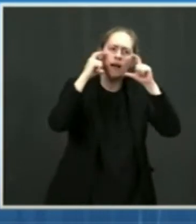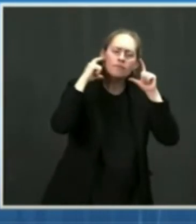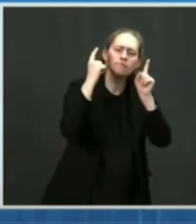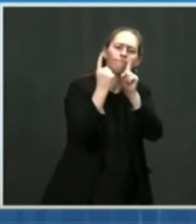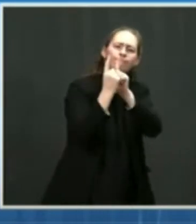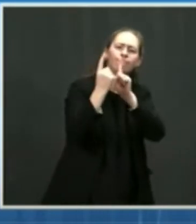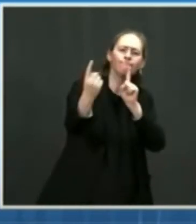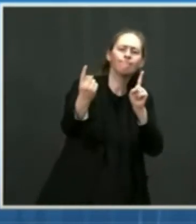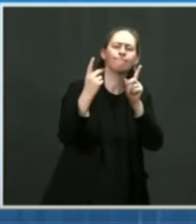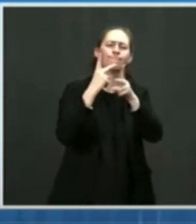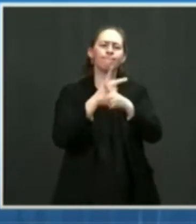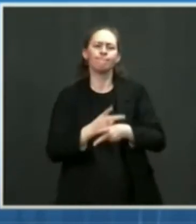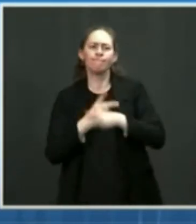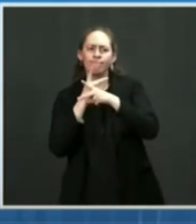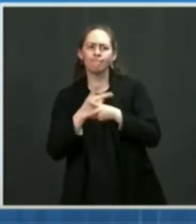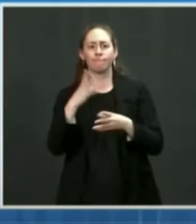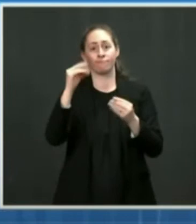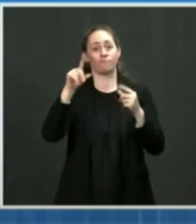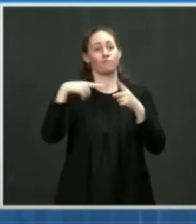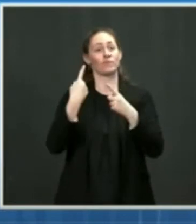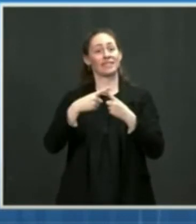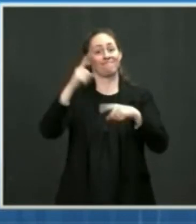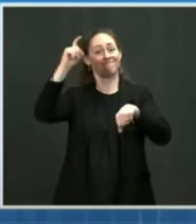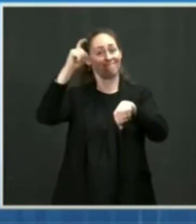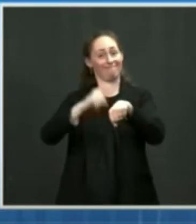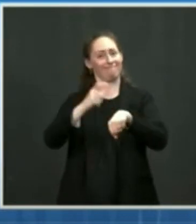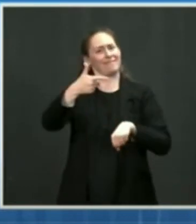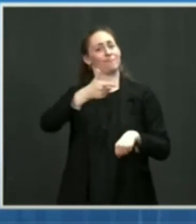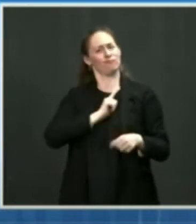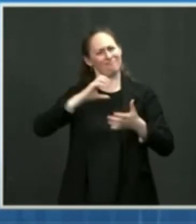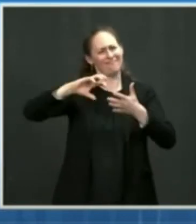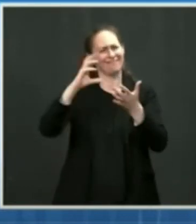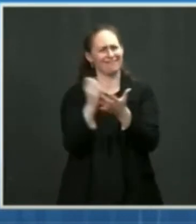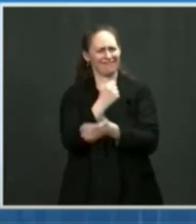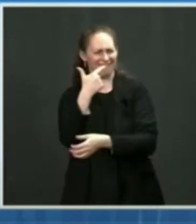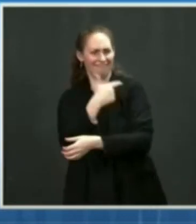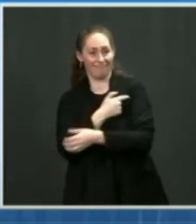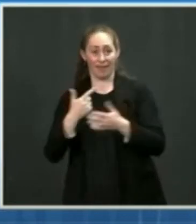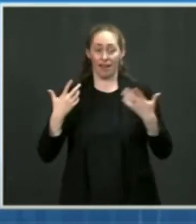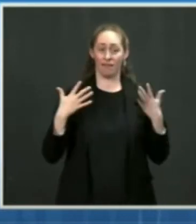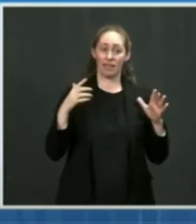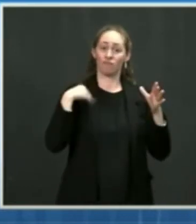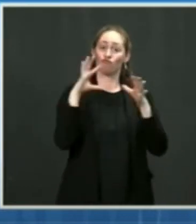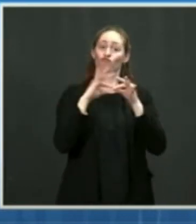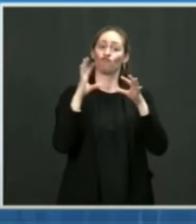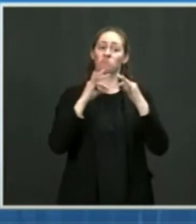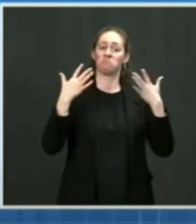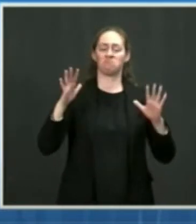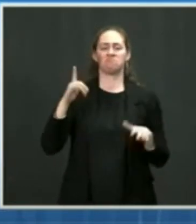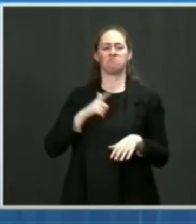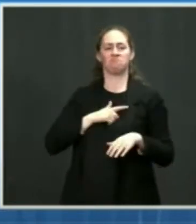get vaccinated when it's your turn. So with that, let me turn it over to Dr. Walenksy.